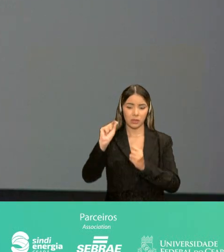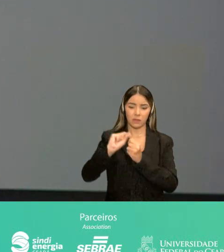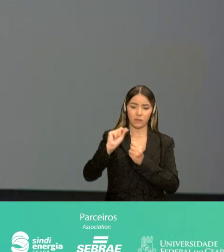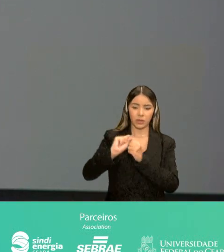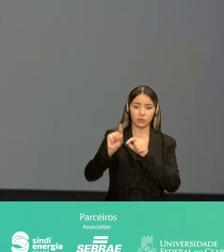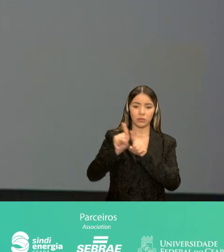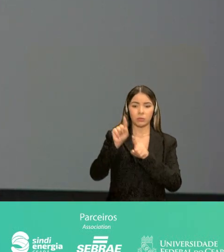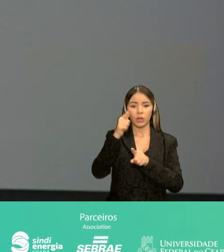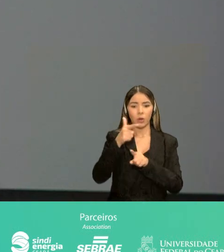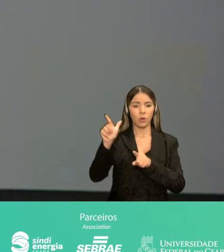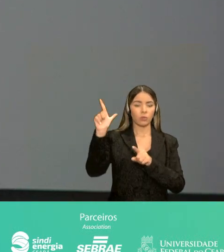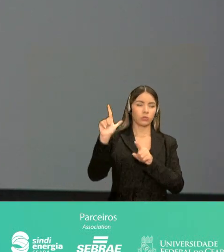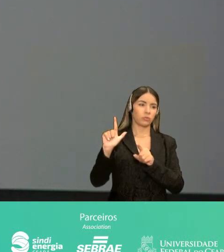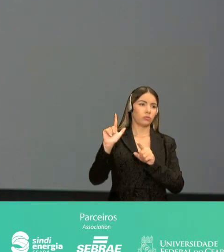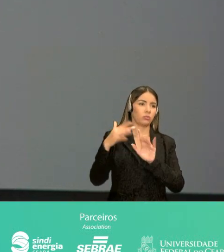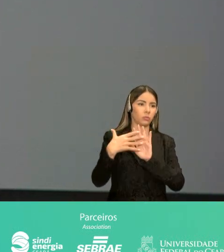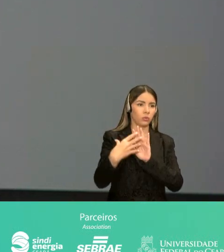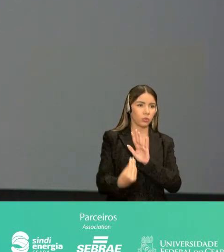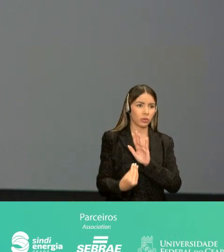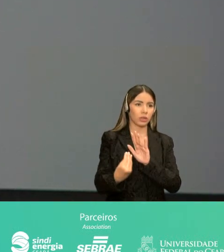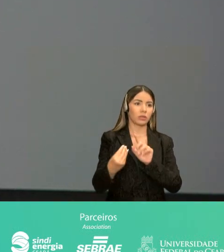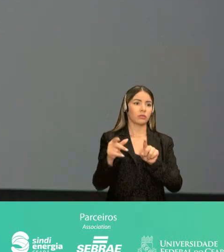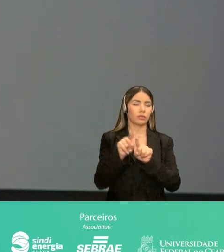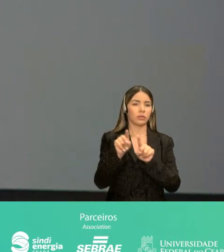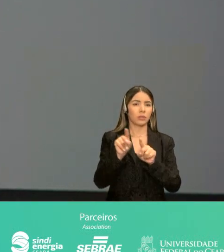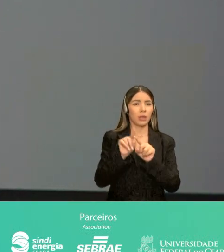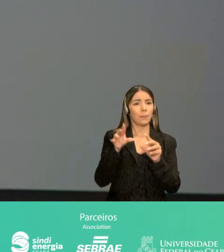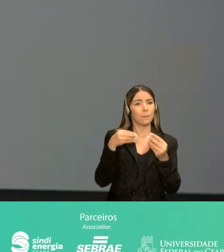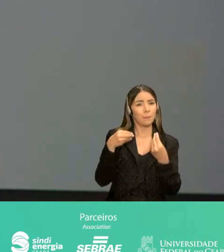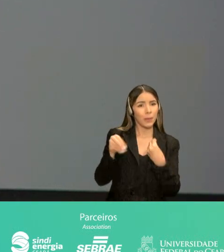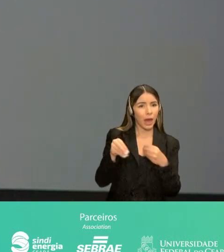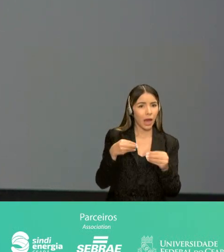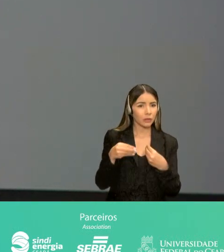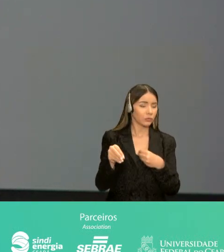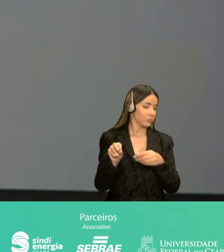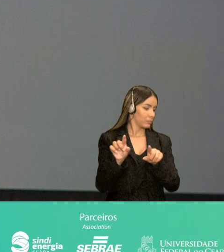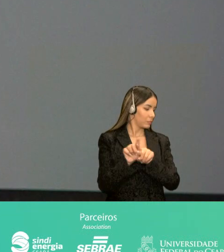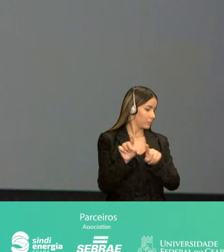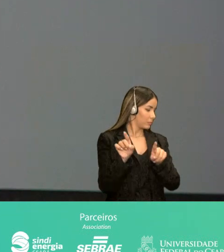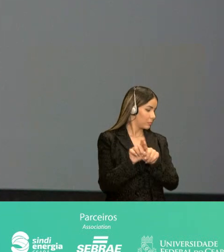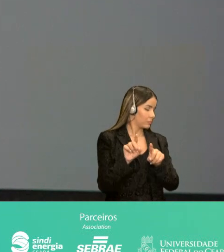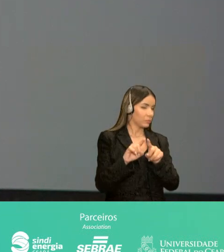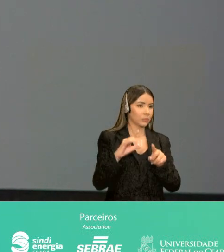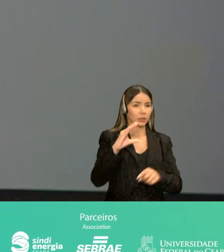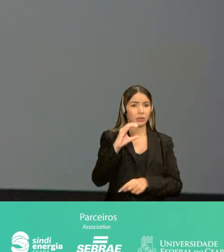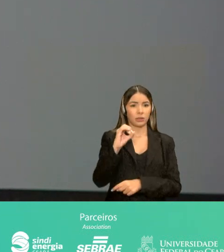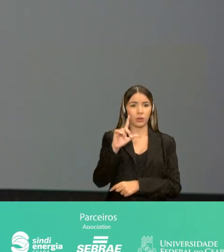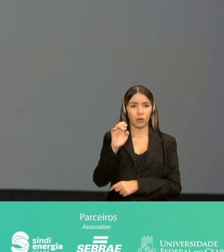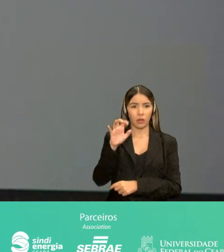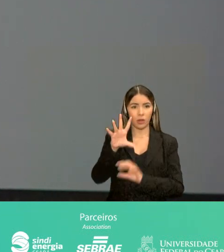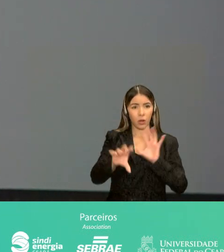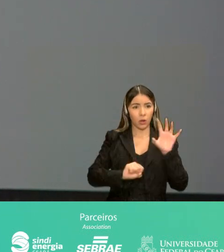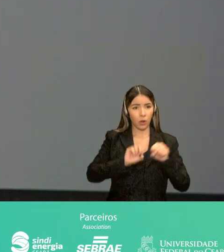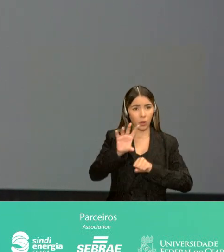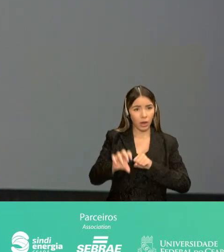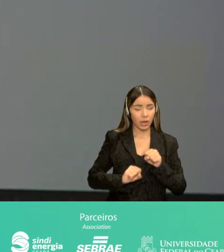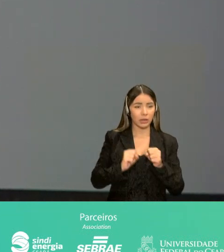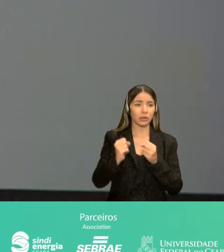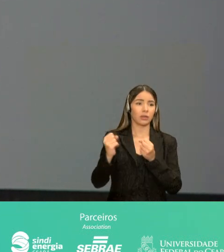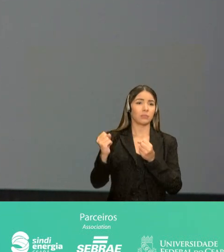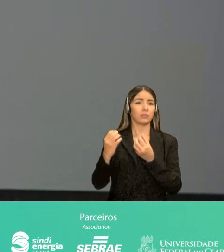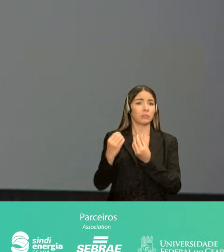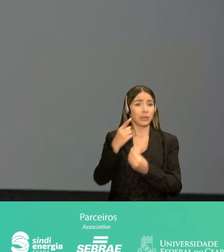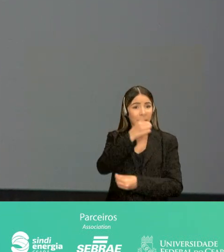waste collection, in order to generate income for these communities, selling the waste